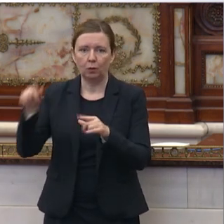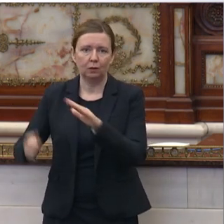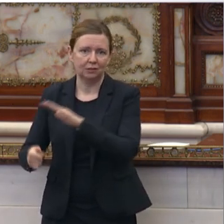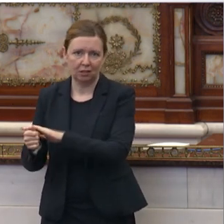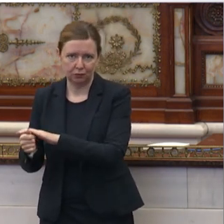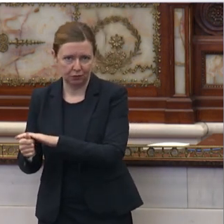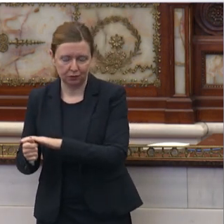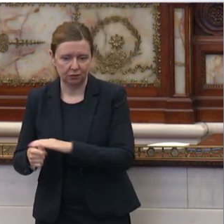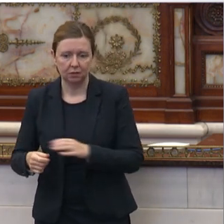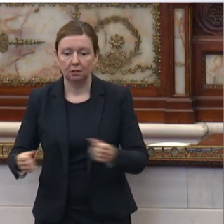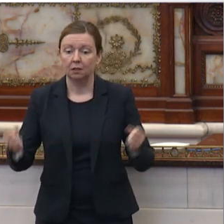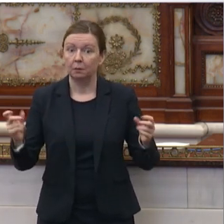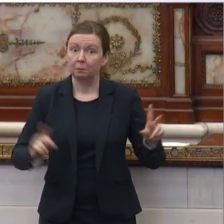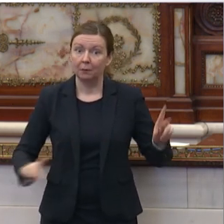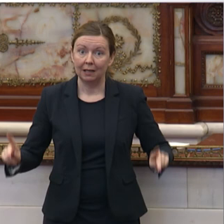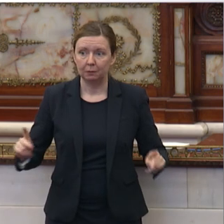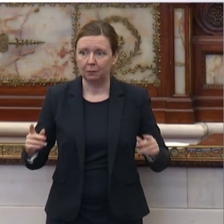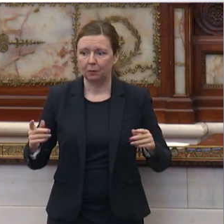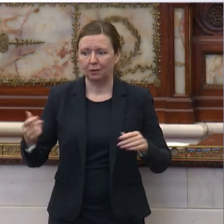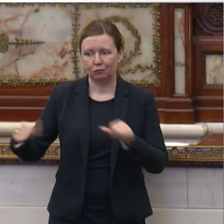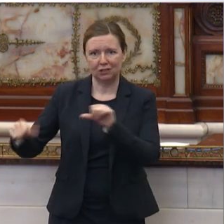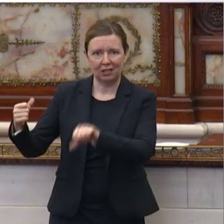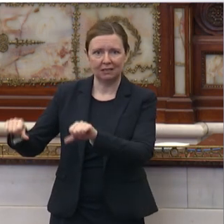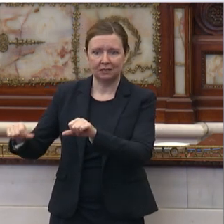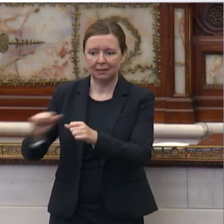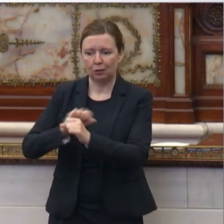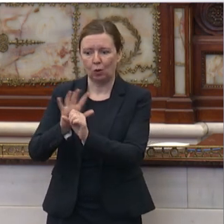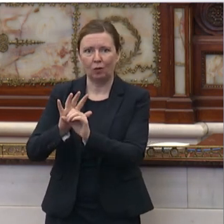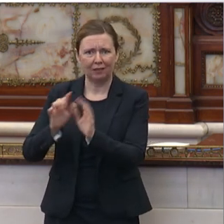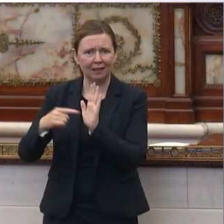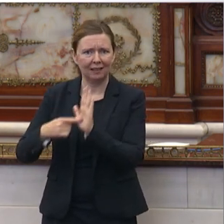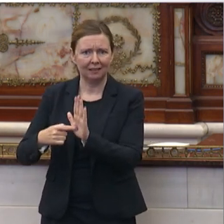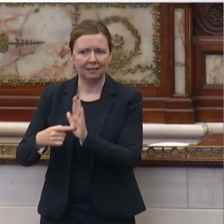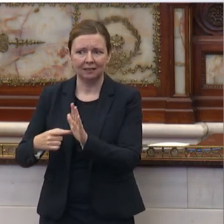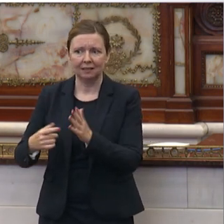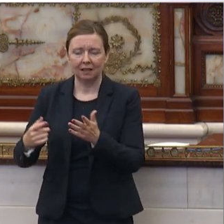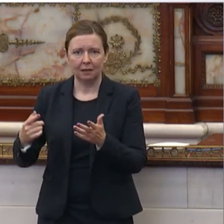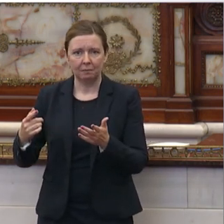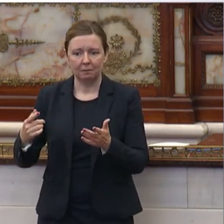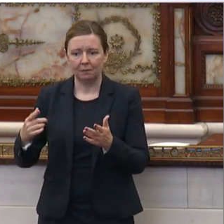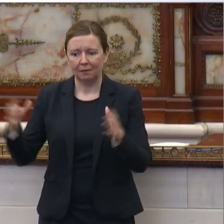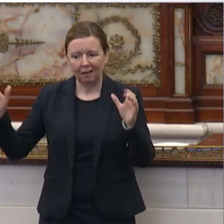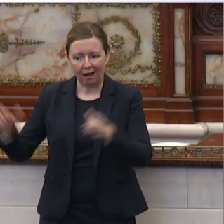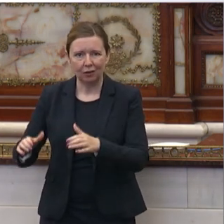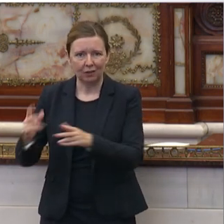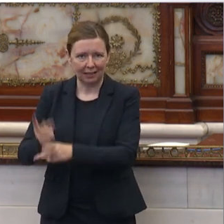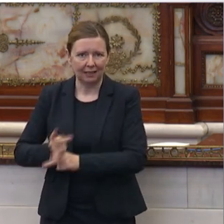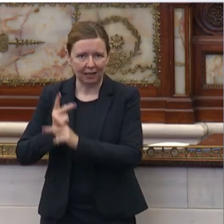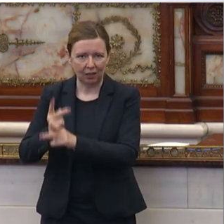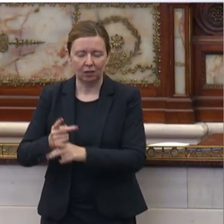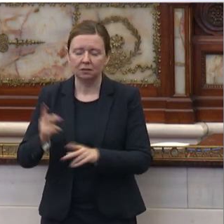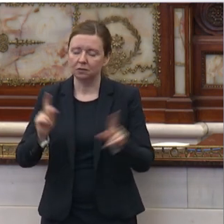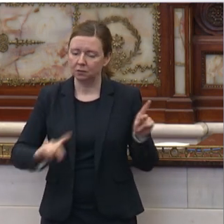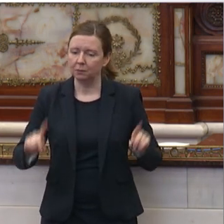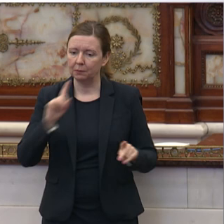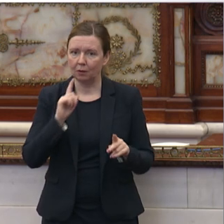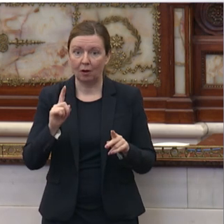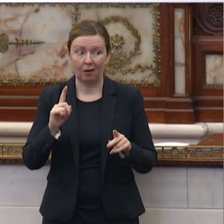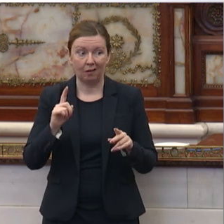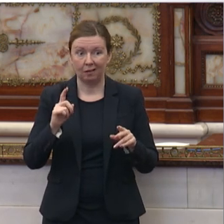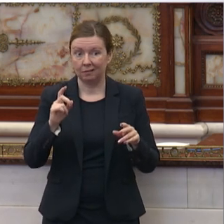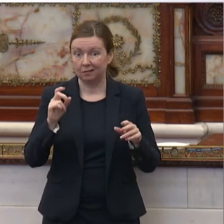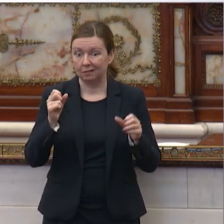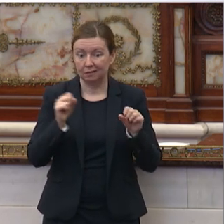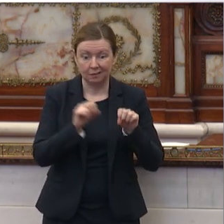shelters. And many people have rejected, and COVID highlighted, have rejected congregate care. So people are couch surfing, they're